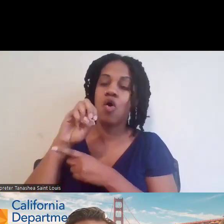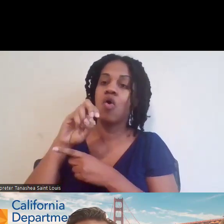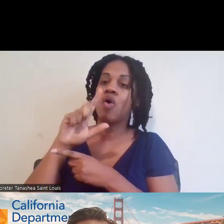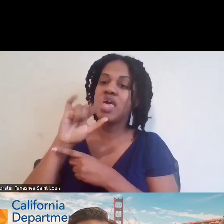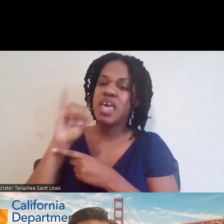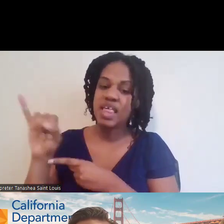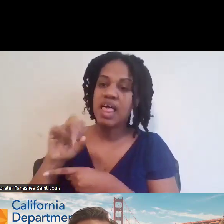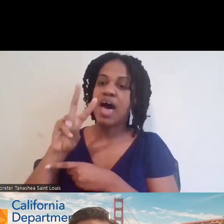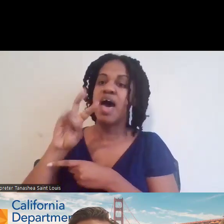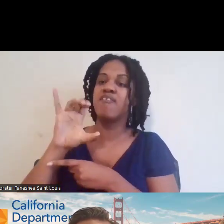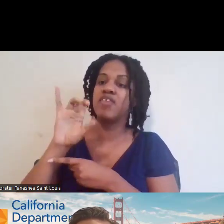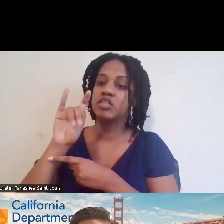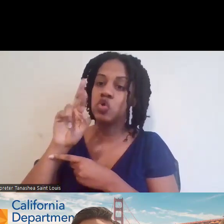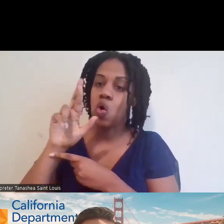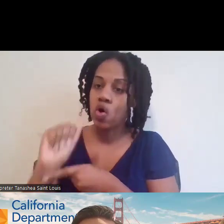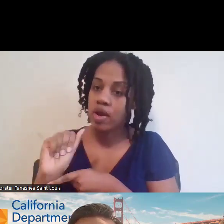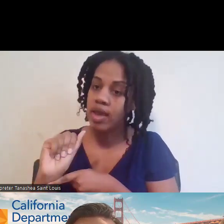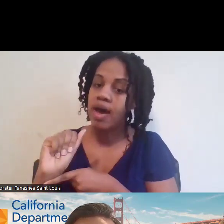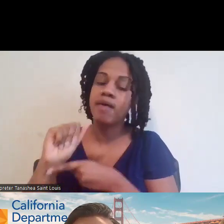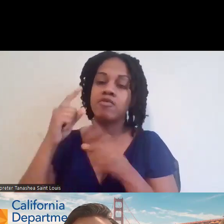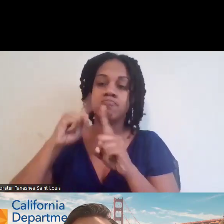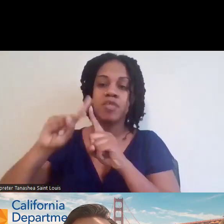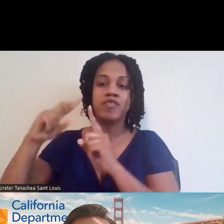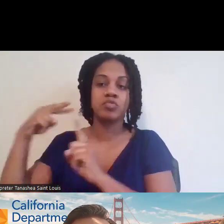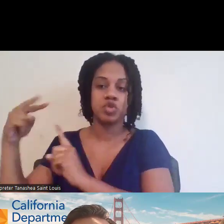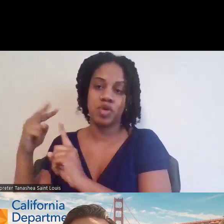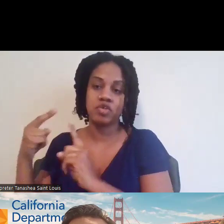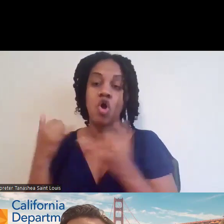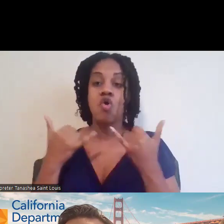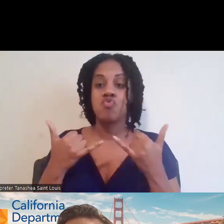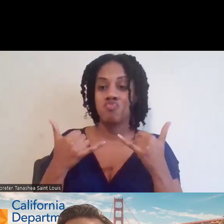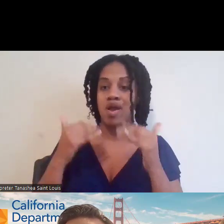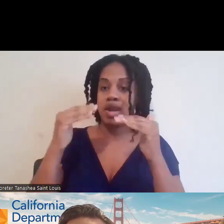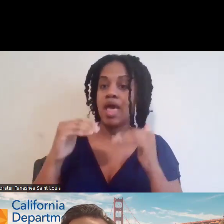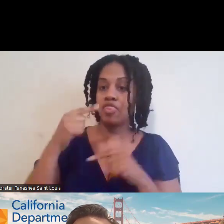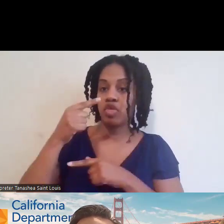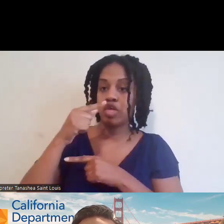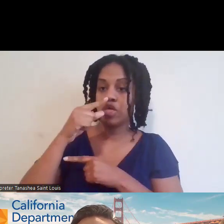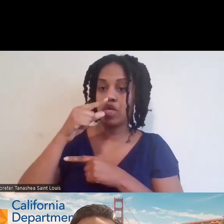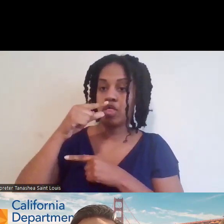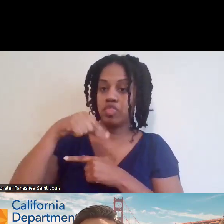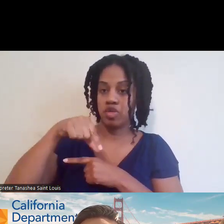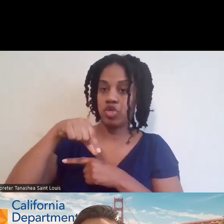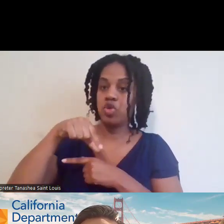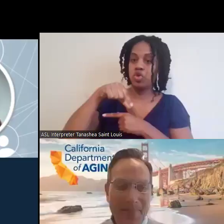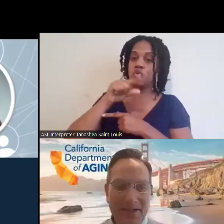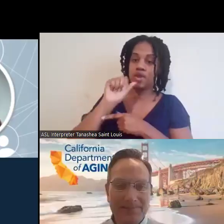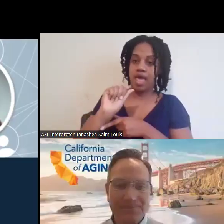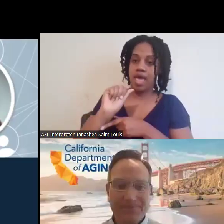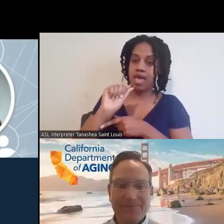various perspectives of the steering committee. So with that, I will move into the Q&A portion. So Nelson.